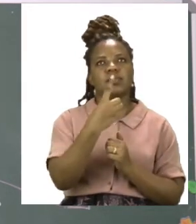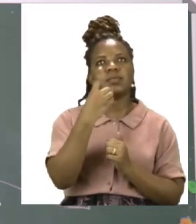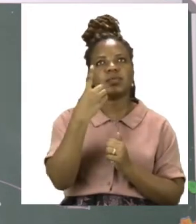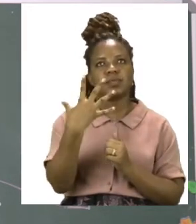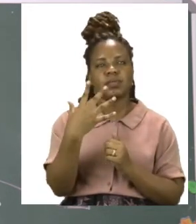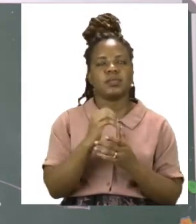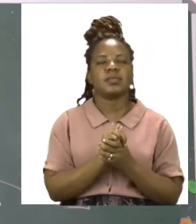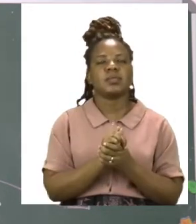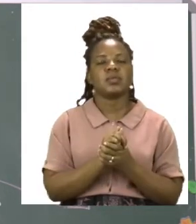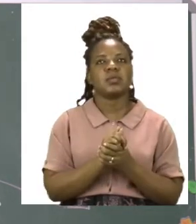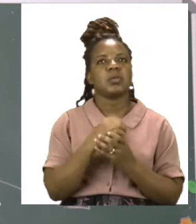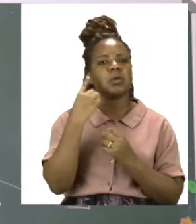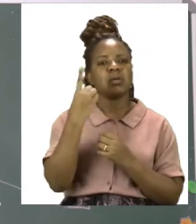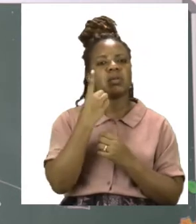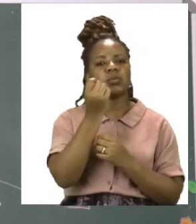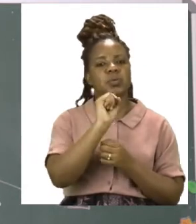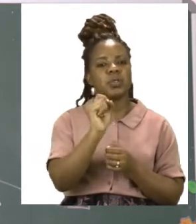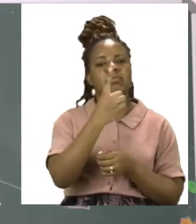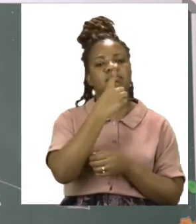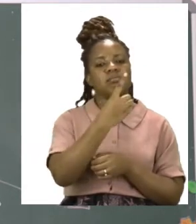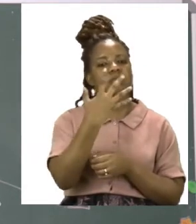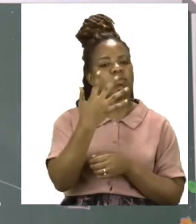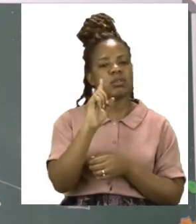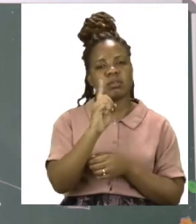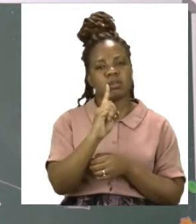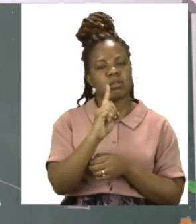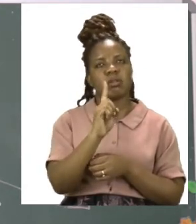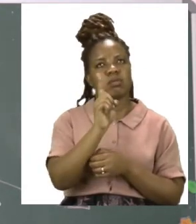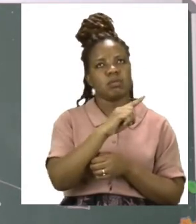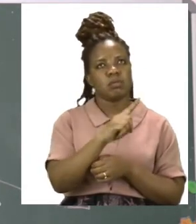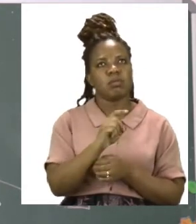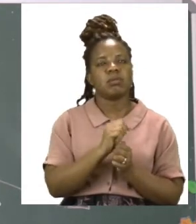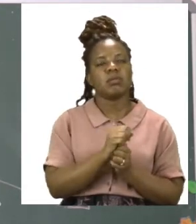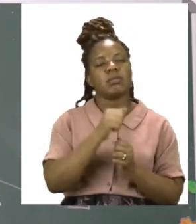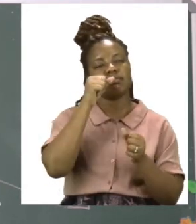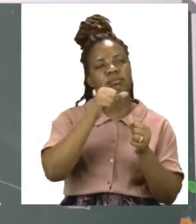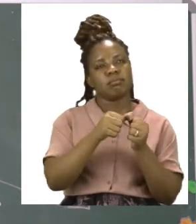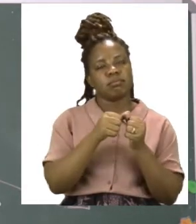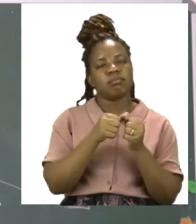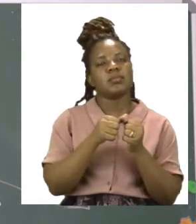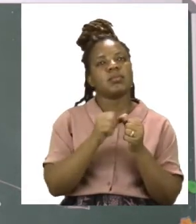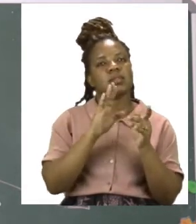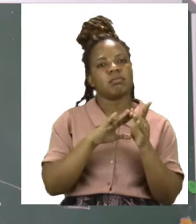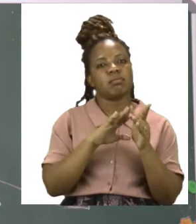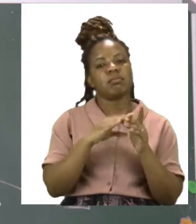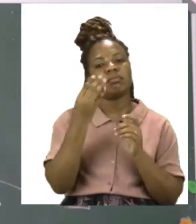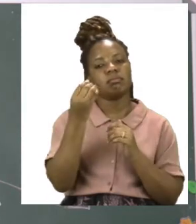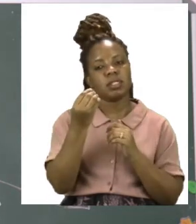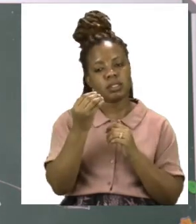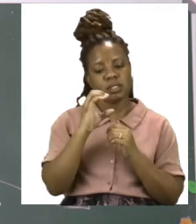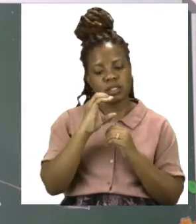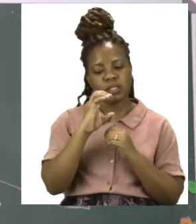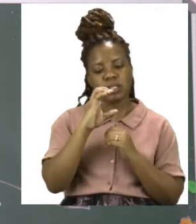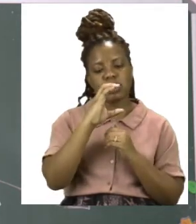is wrong. So we are dealing with money in this case. We are dealing with cents. So